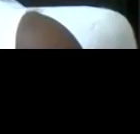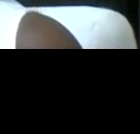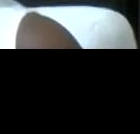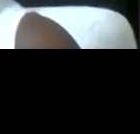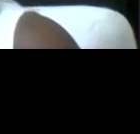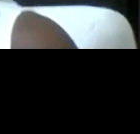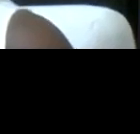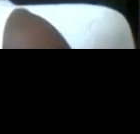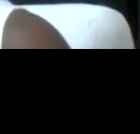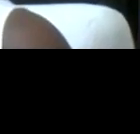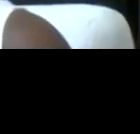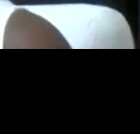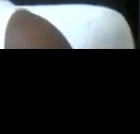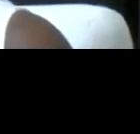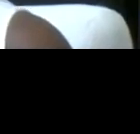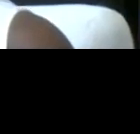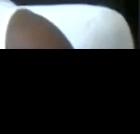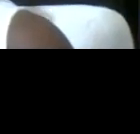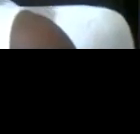on. Right.